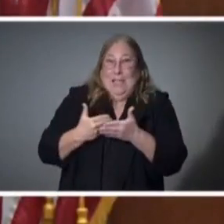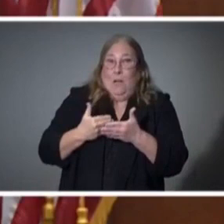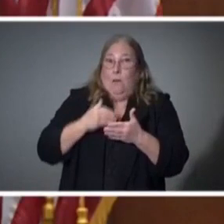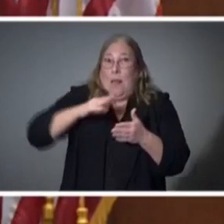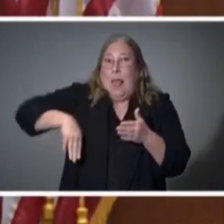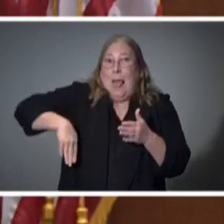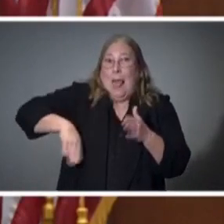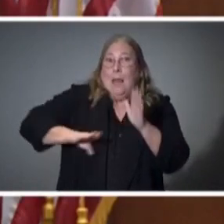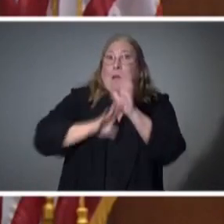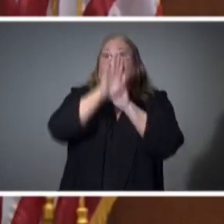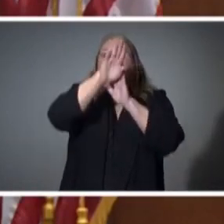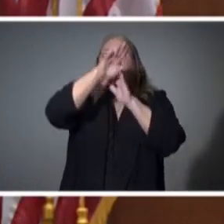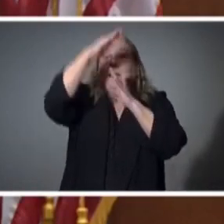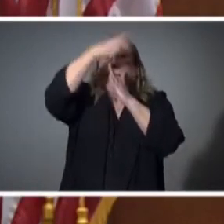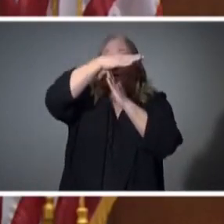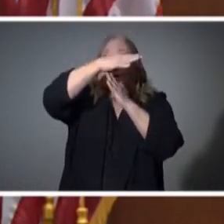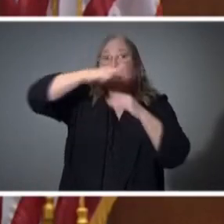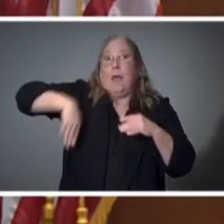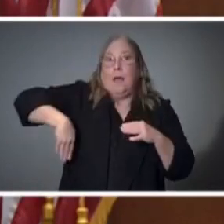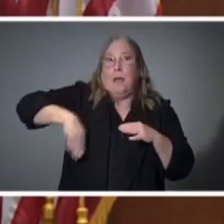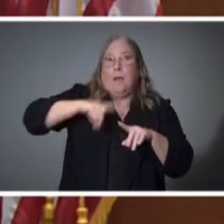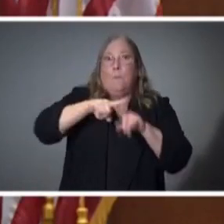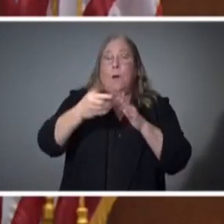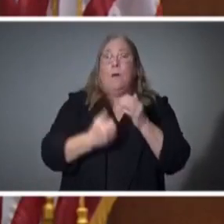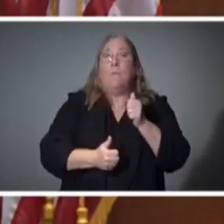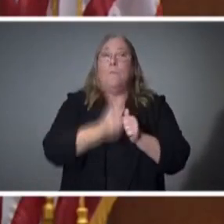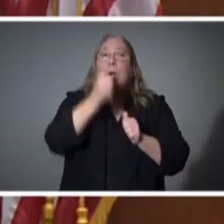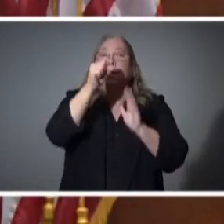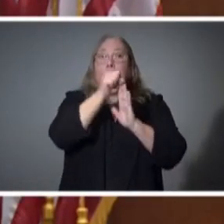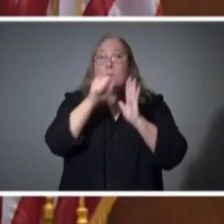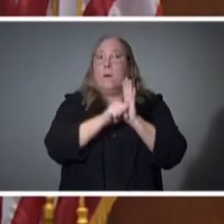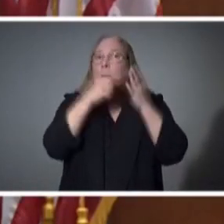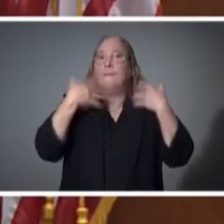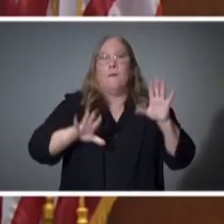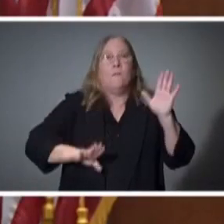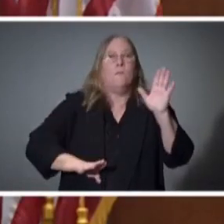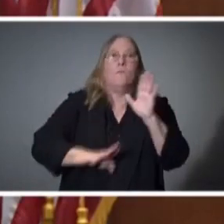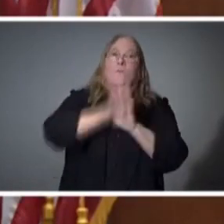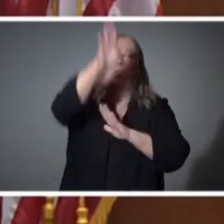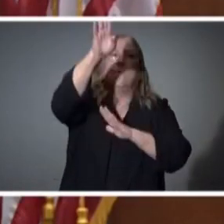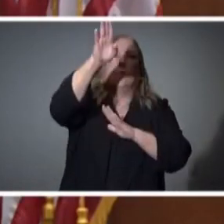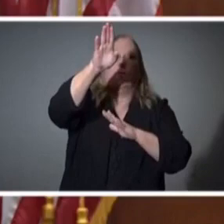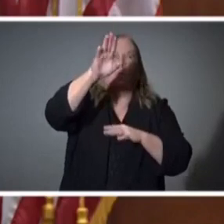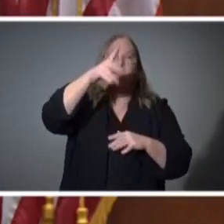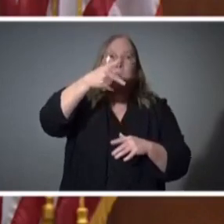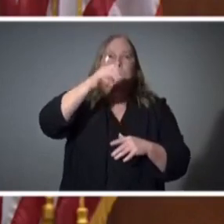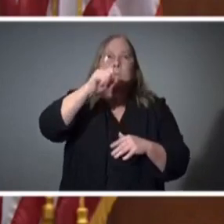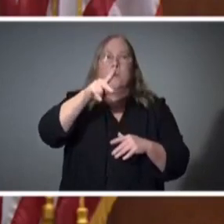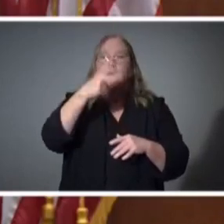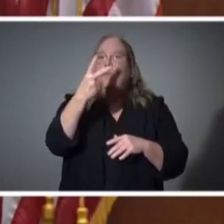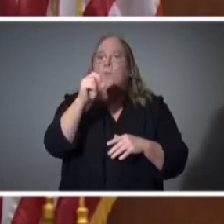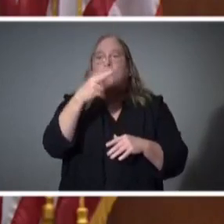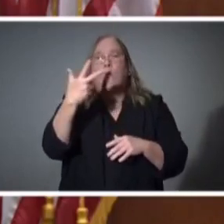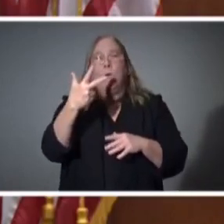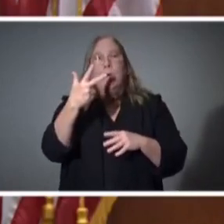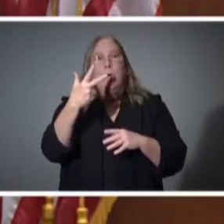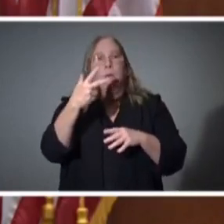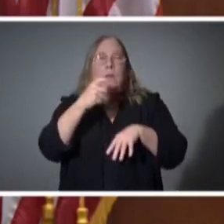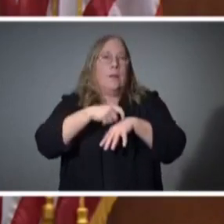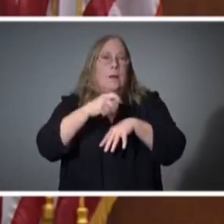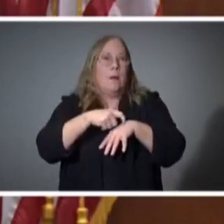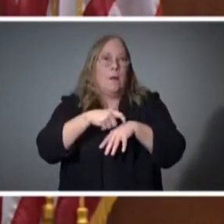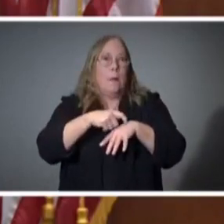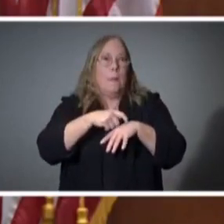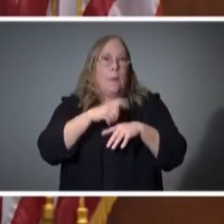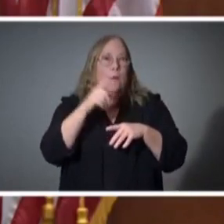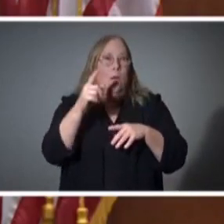yet. And in fact, most states are significantly higher, in many instances, 2, 3, and 4 times the peak of where they